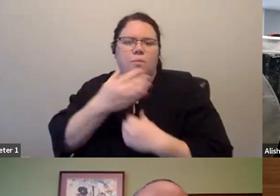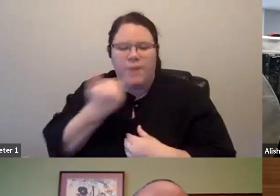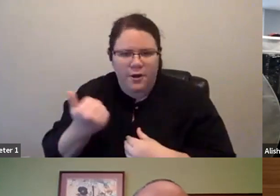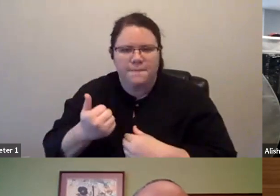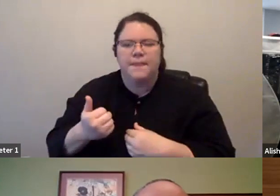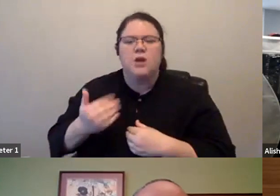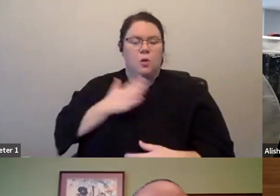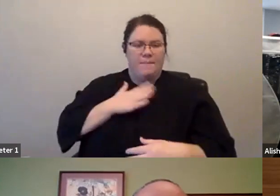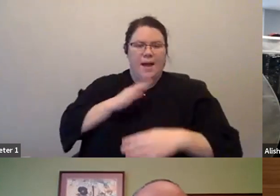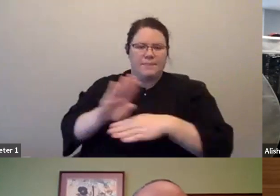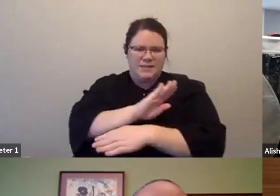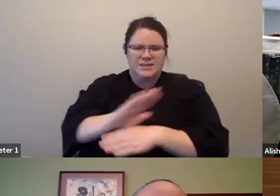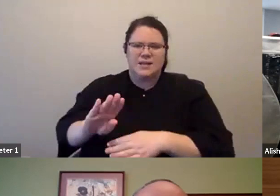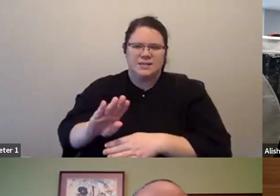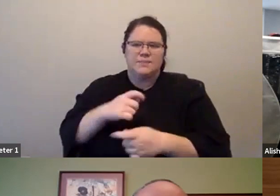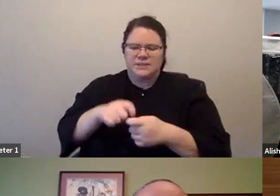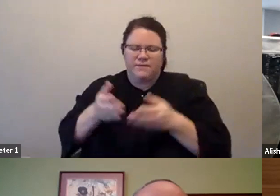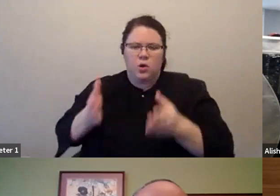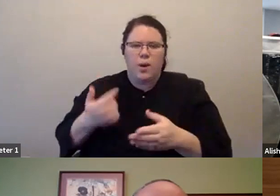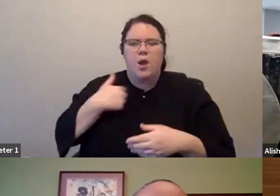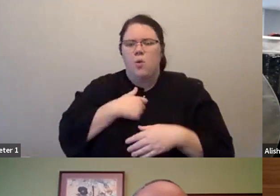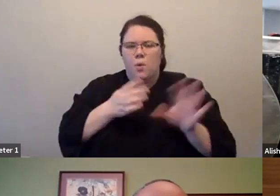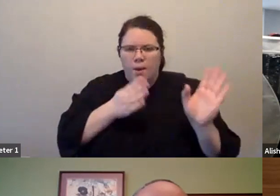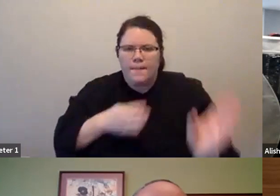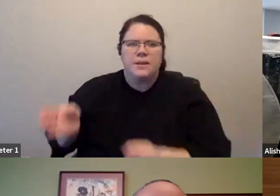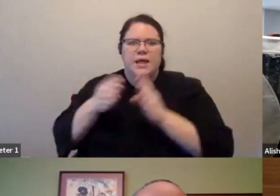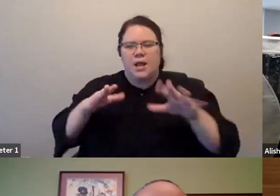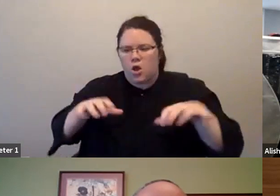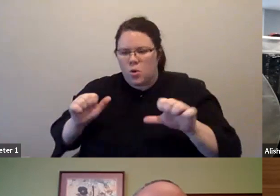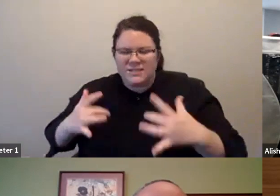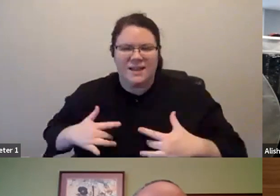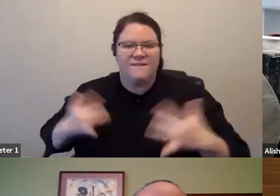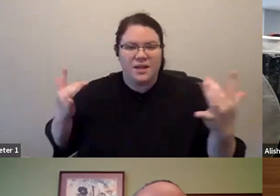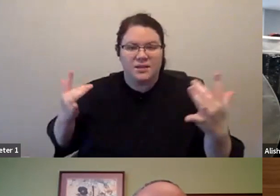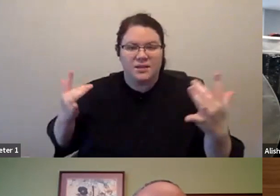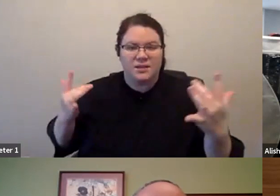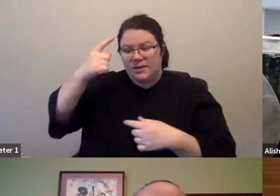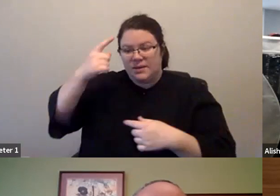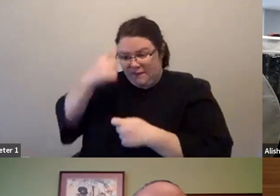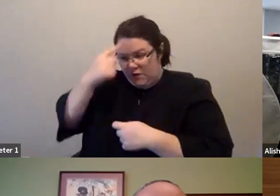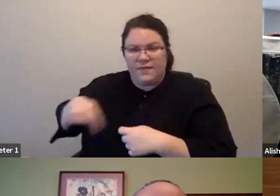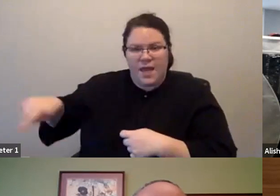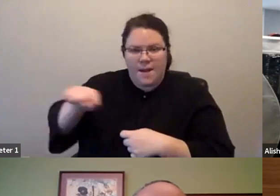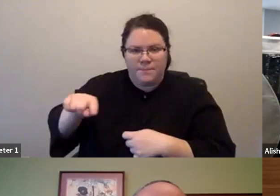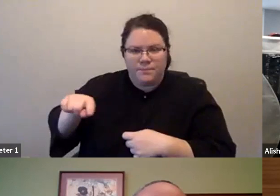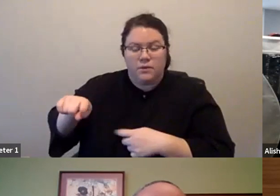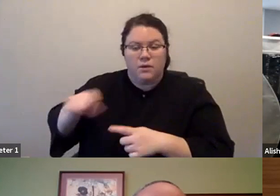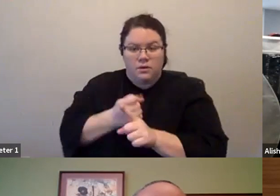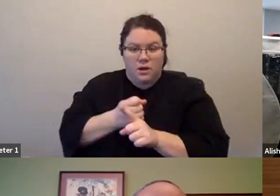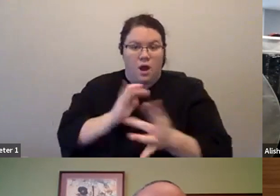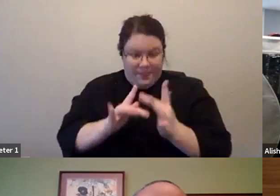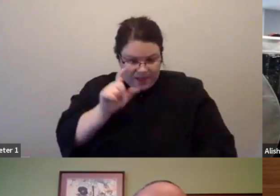of business. And so, we were planning and executing events just for them, but having to go virtual sort of made us pause and say,